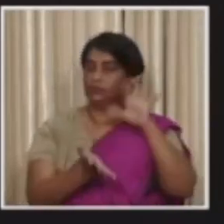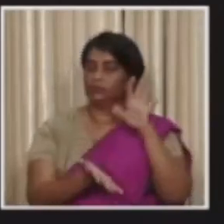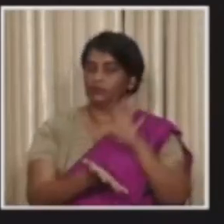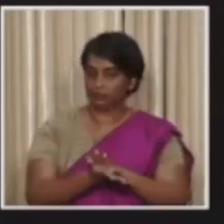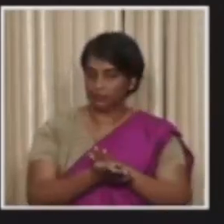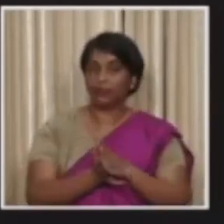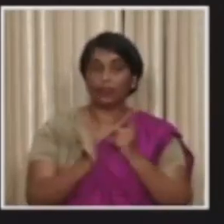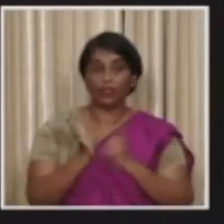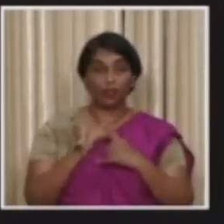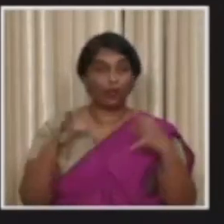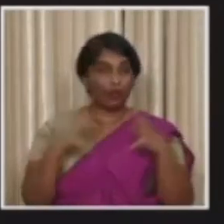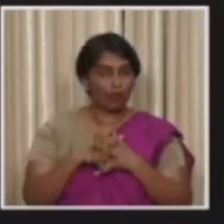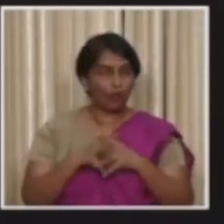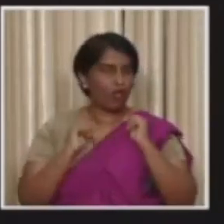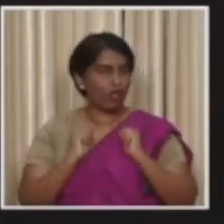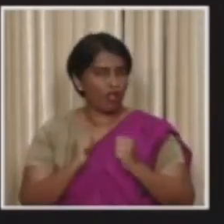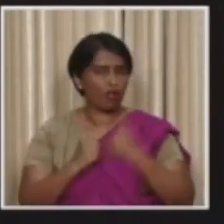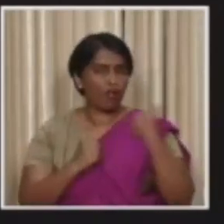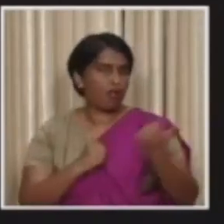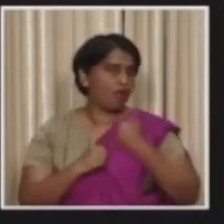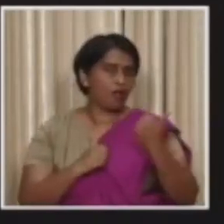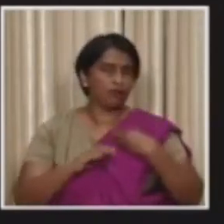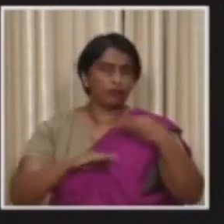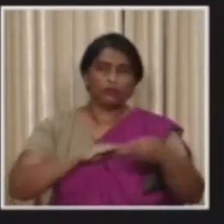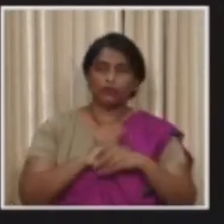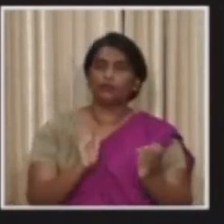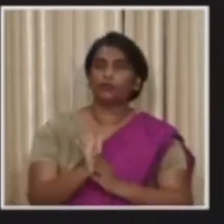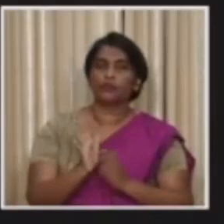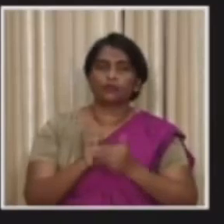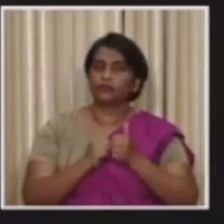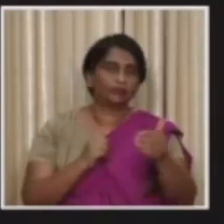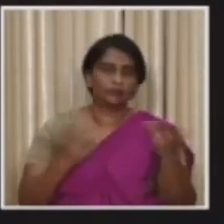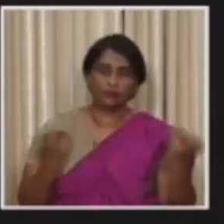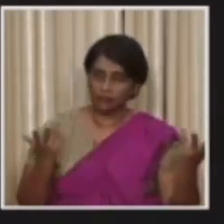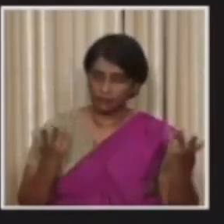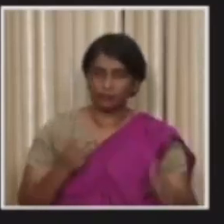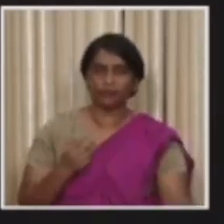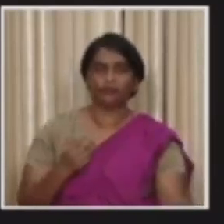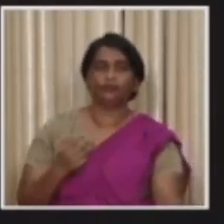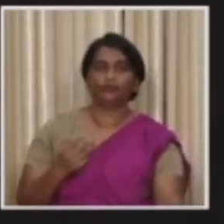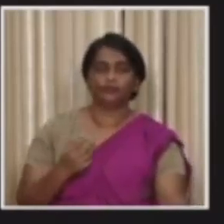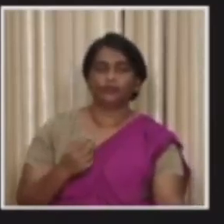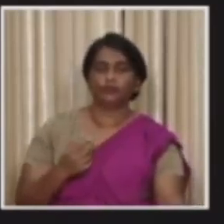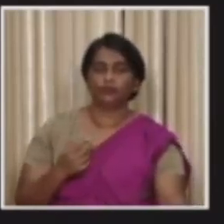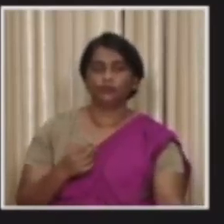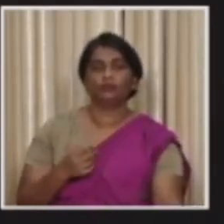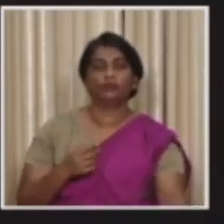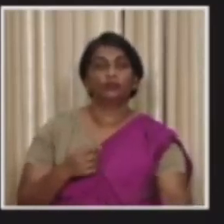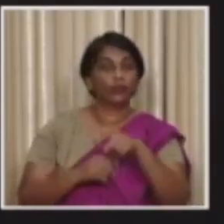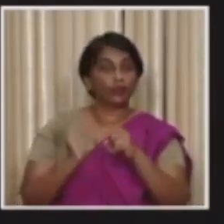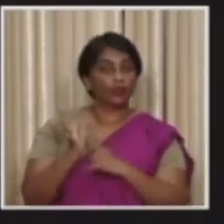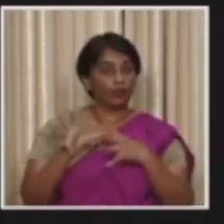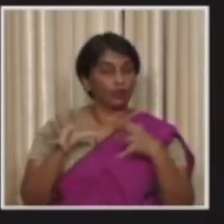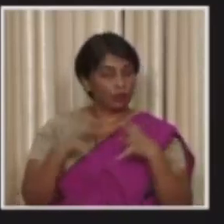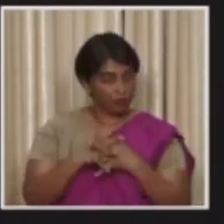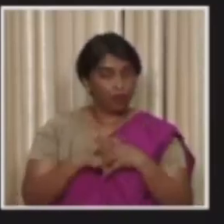will function. But even they alone cannot function. In order them to function, we need to provide